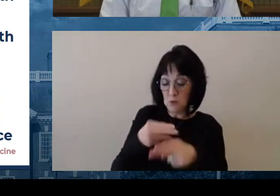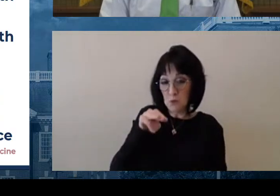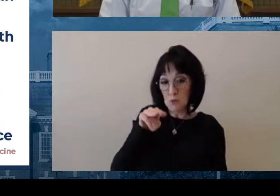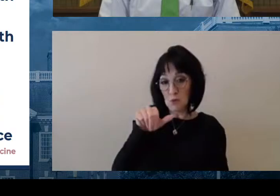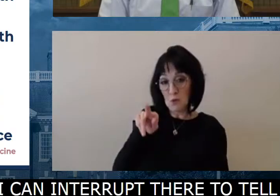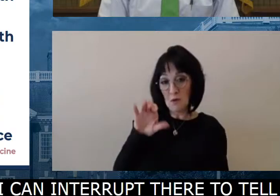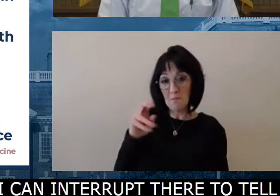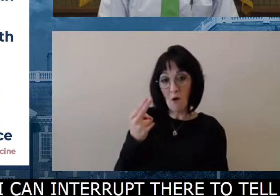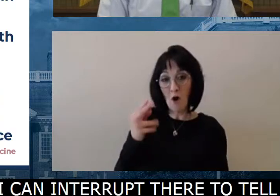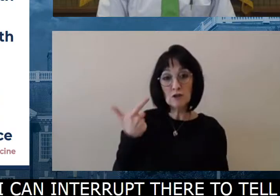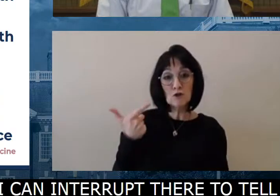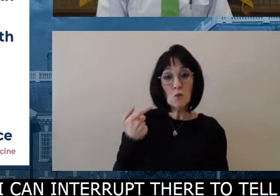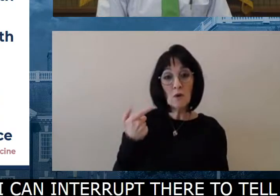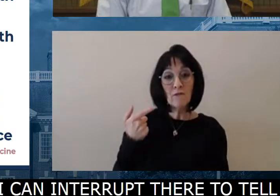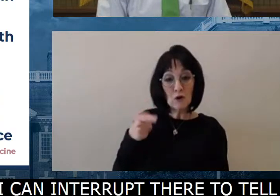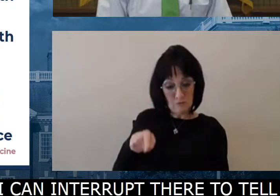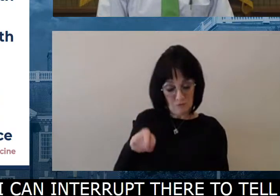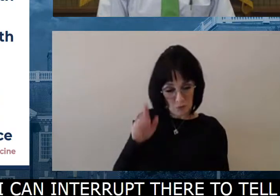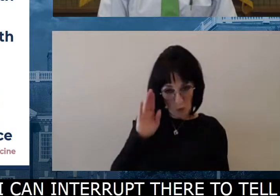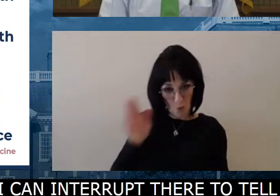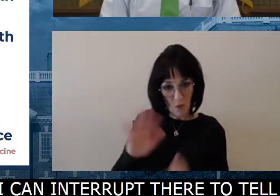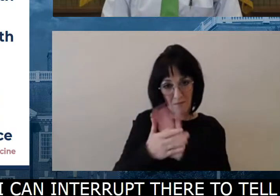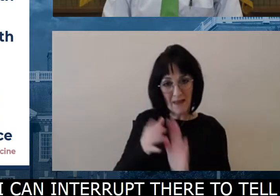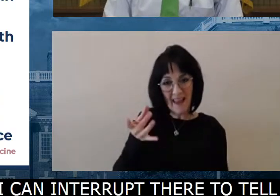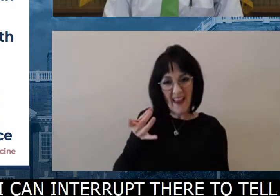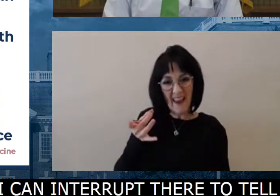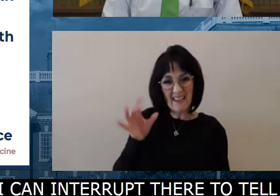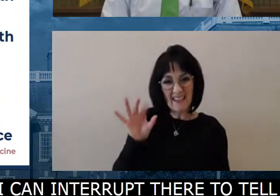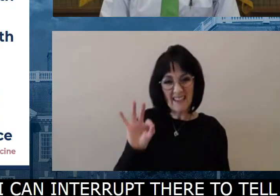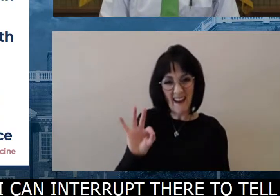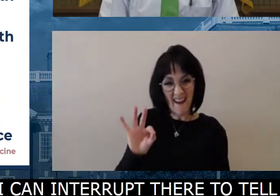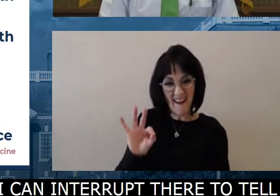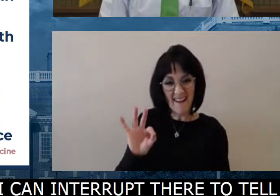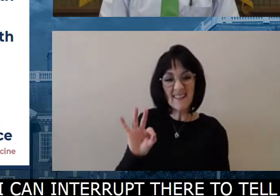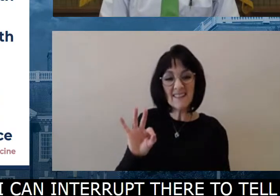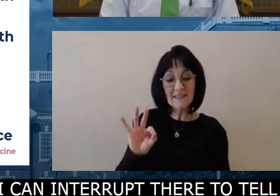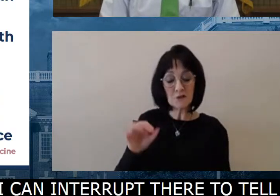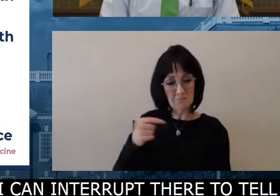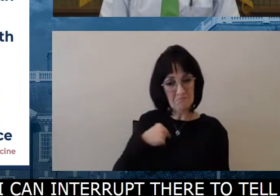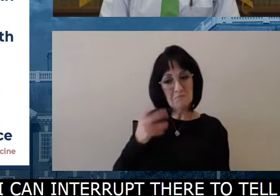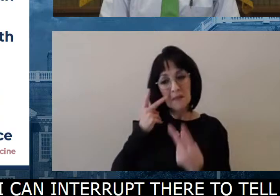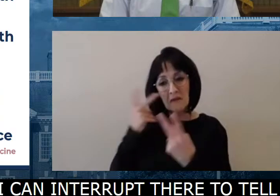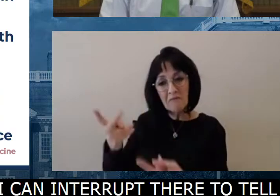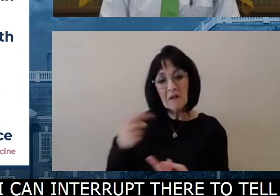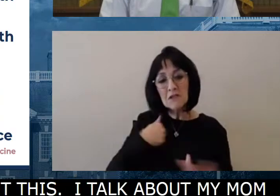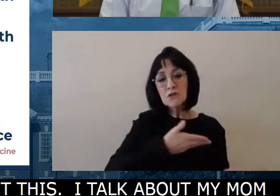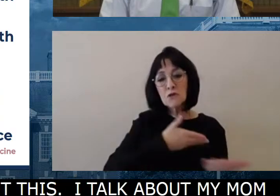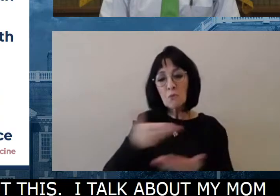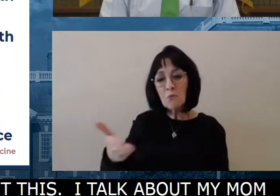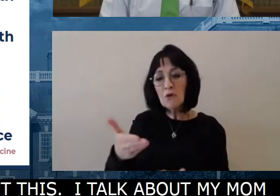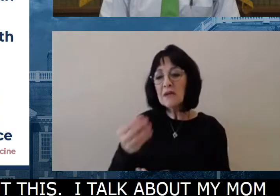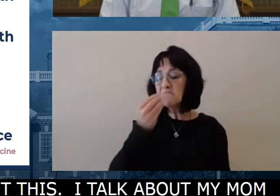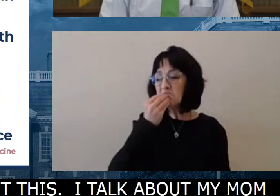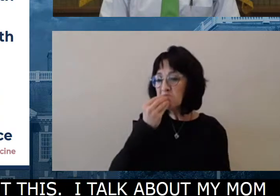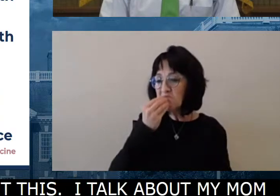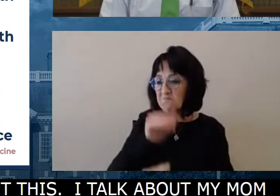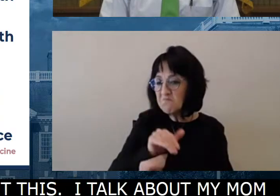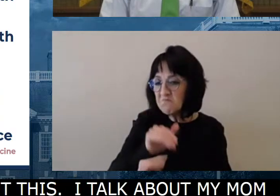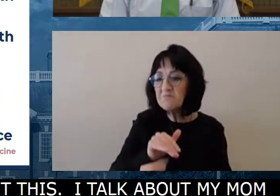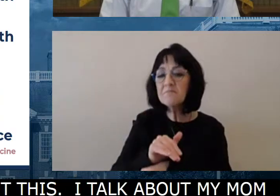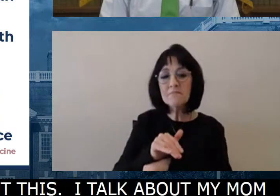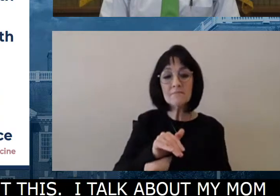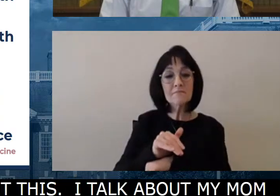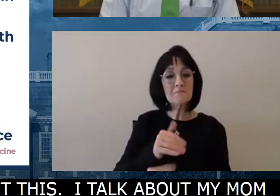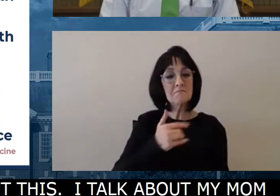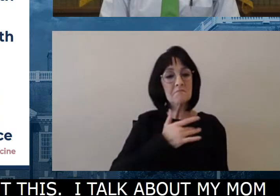go to visit her as many of my brothers and sisters do as well. We bring dinner over, but generally we bring dinner for